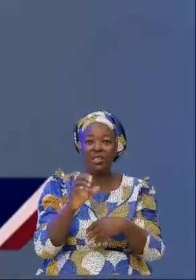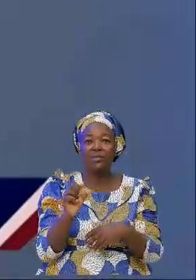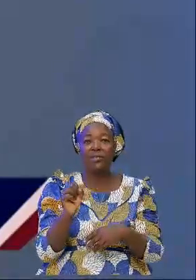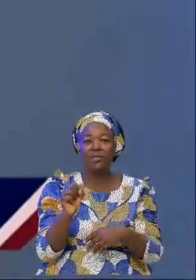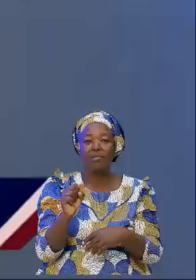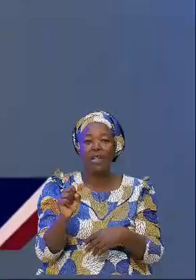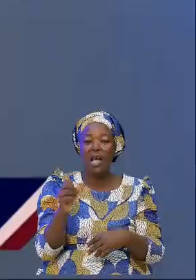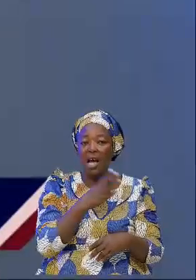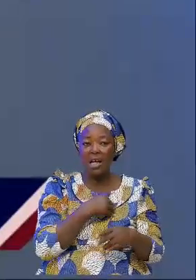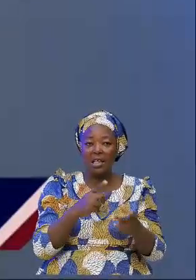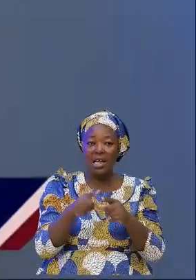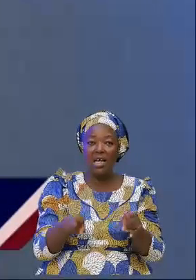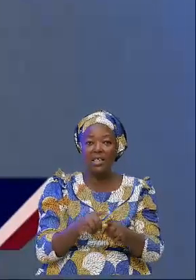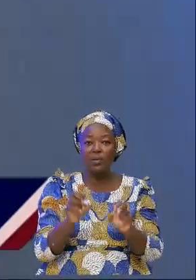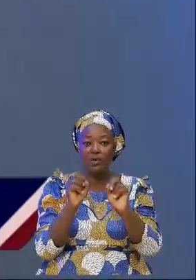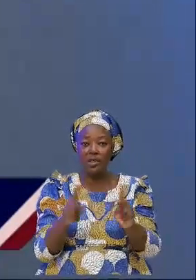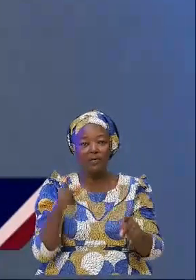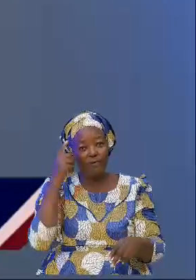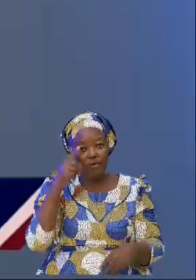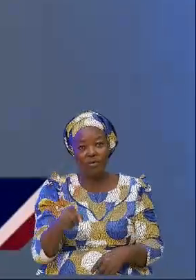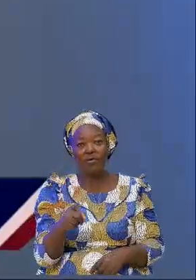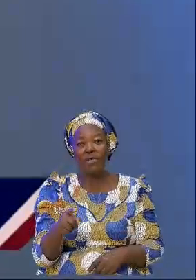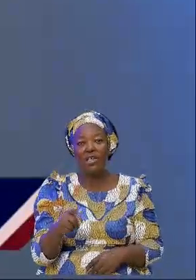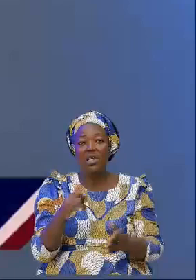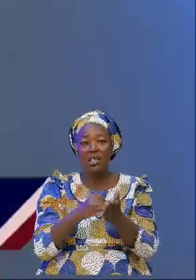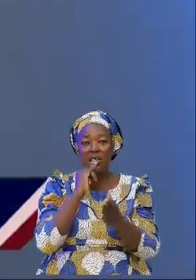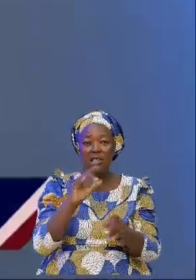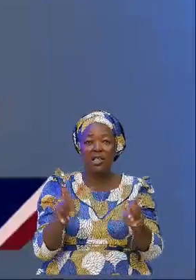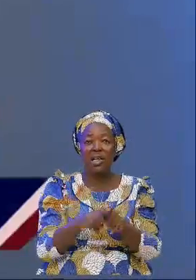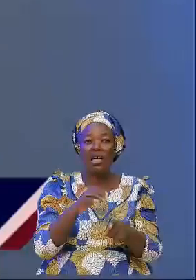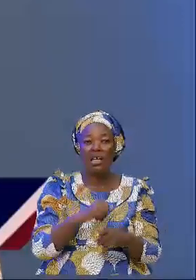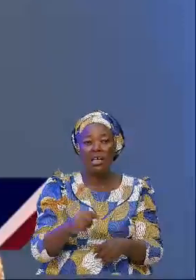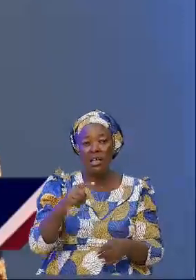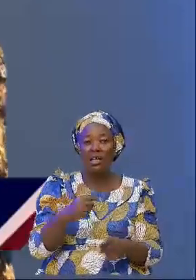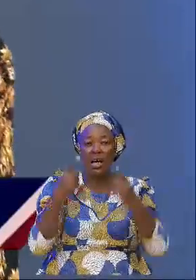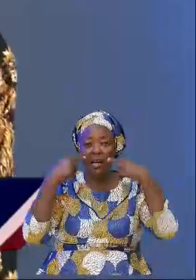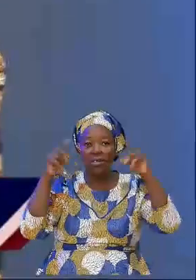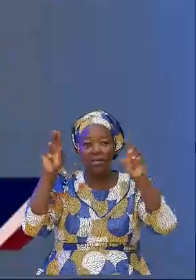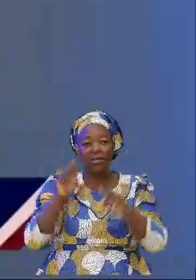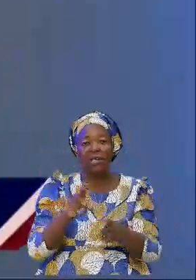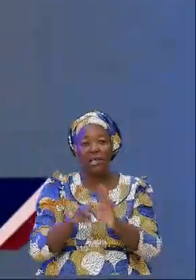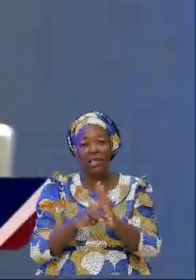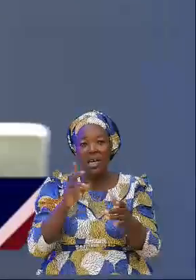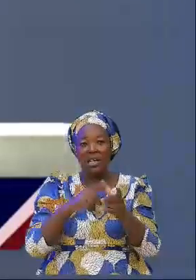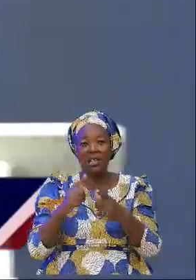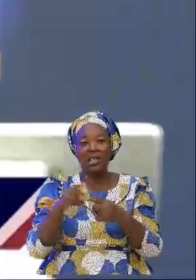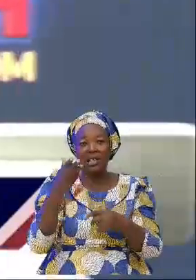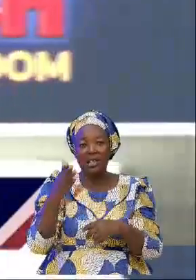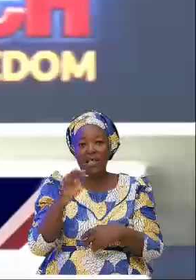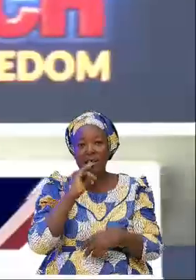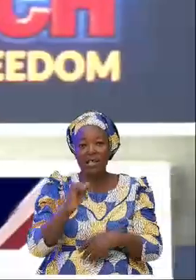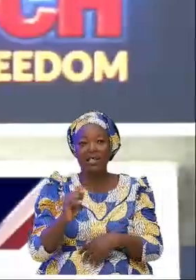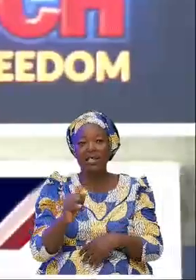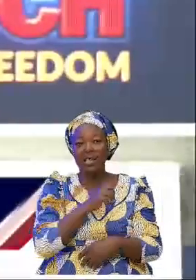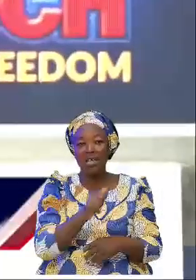promise, in a prophecy, and as a privilege for you, it's like a